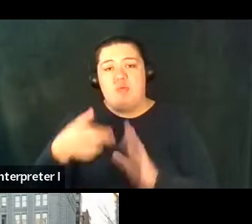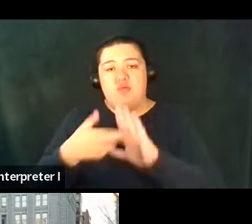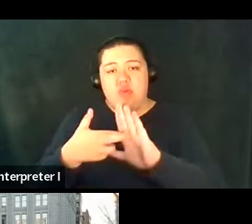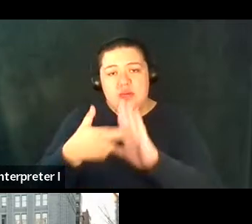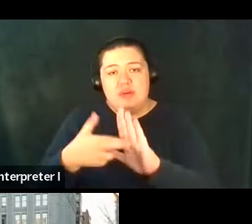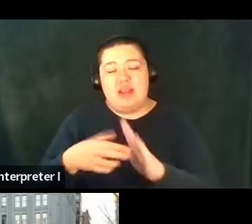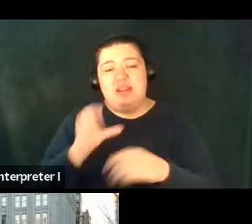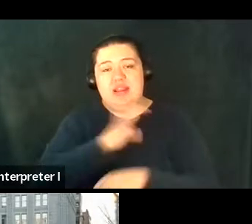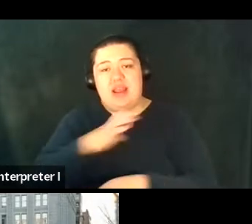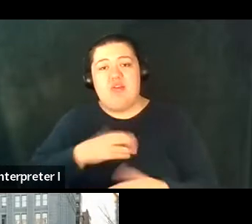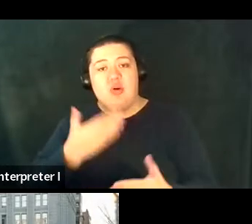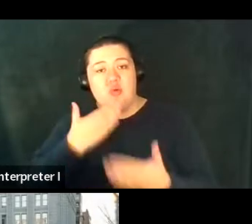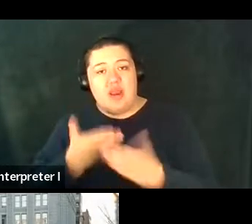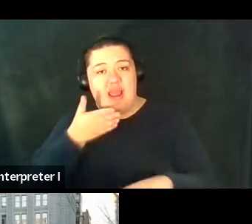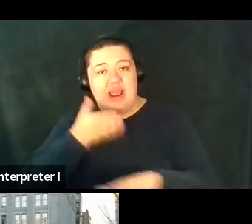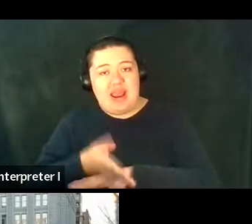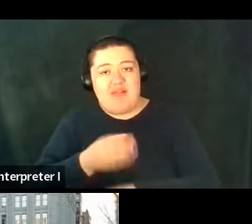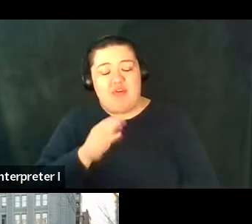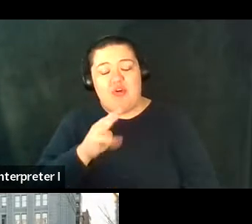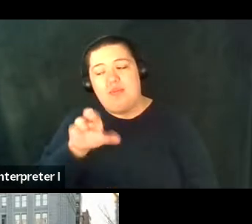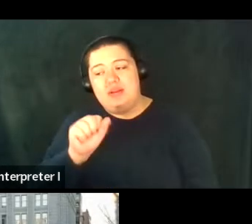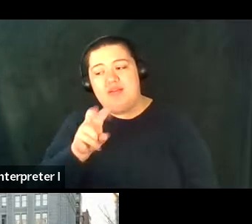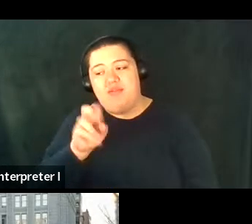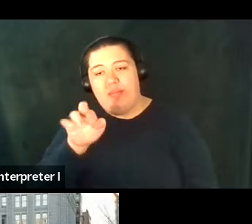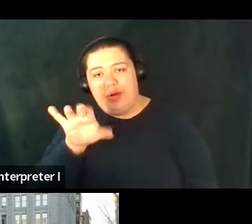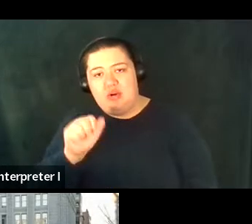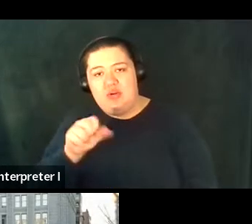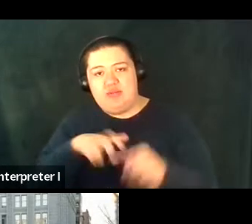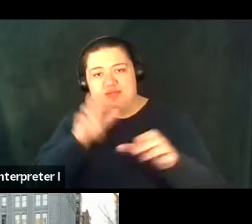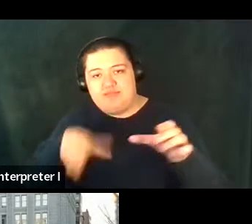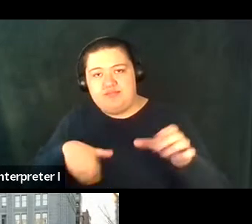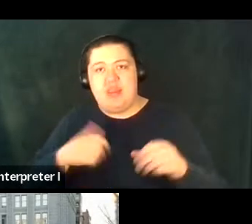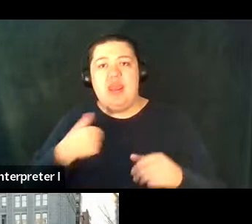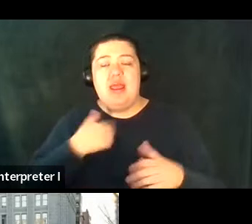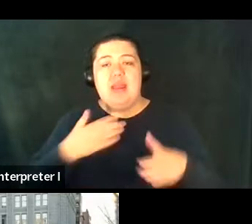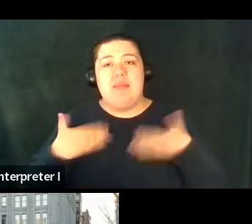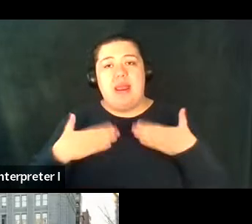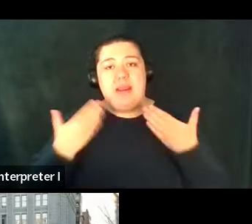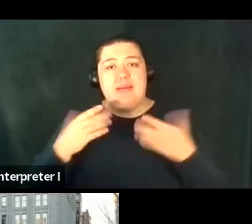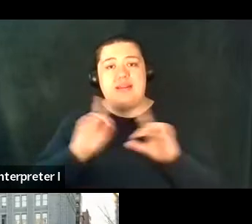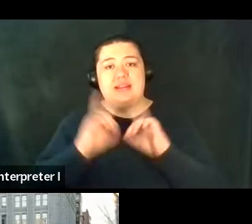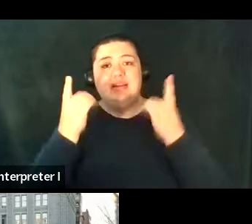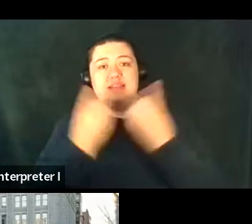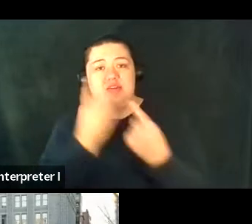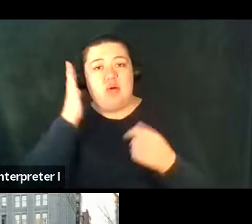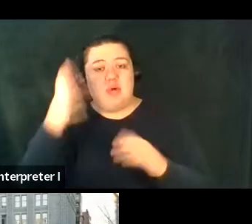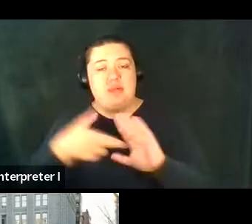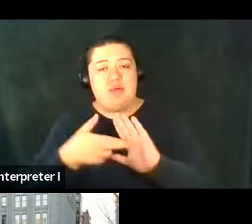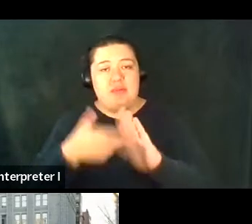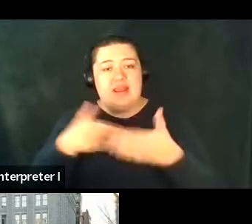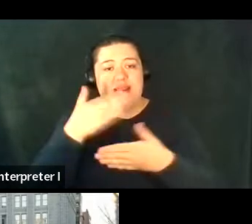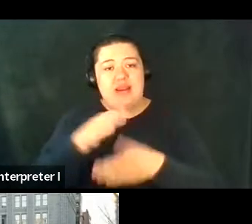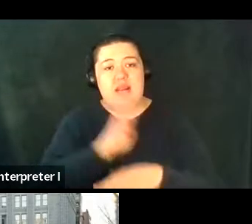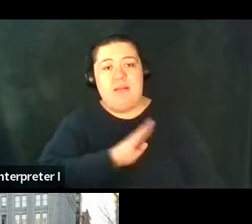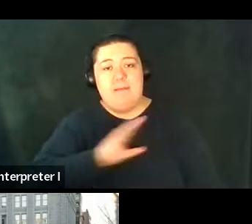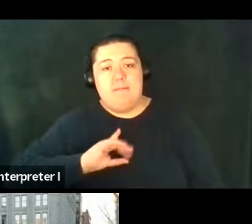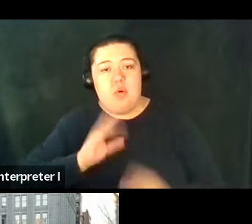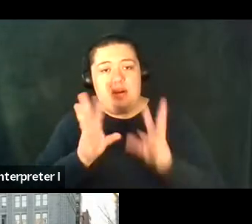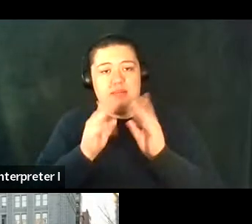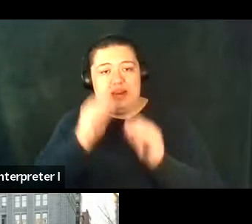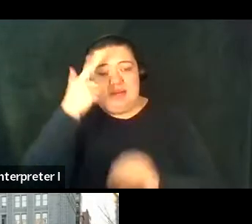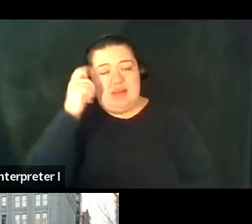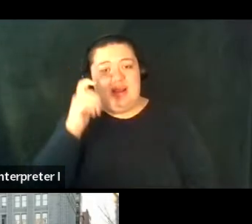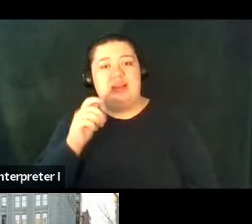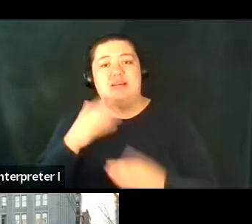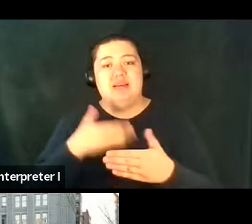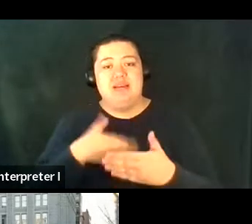extremely well after Ms. Babers stepped down. And I'm glad the district will be fully represented at the next board meeting, which is coming up, because it's the